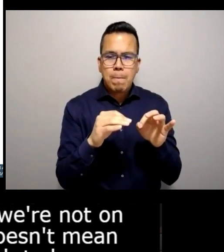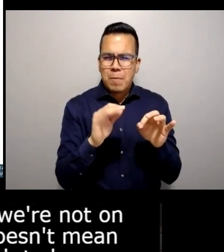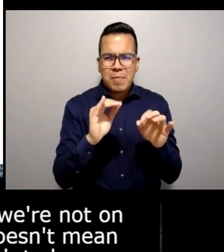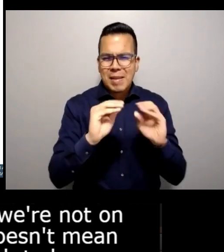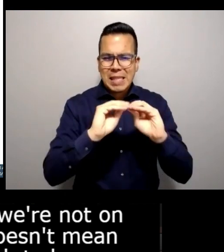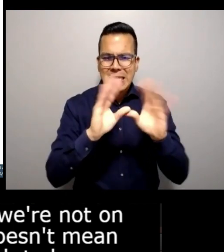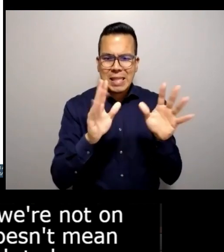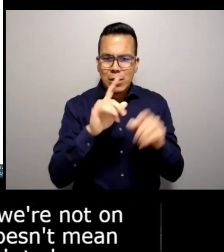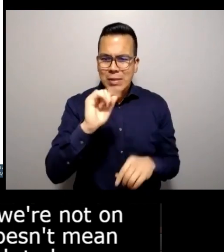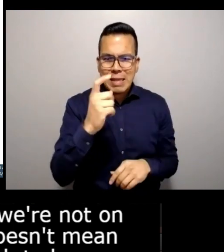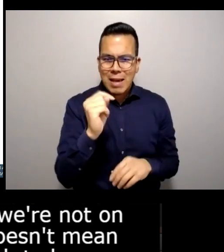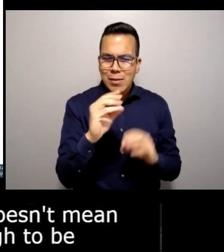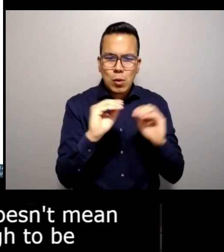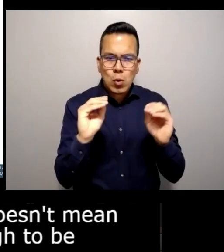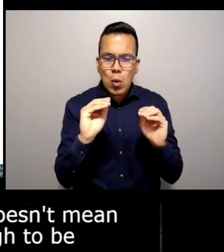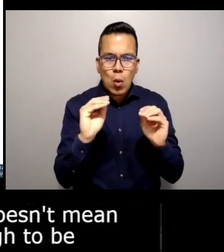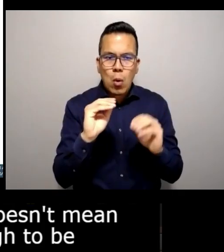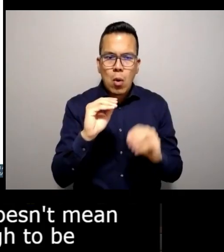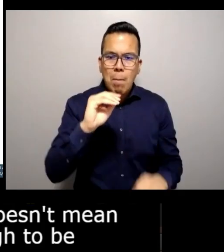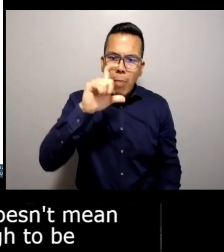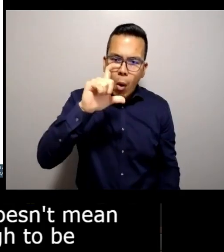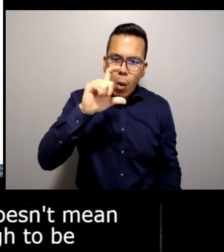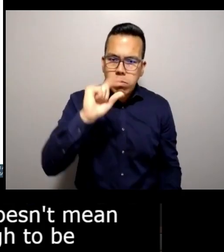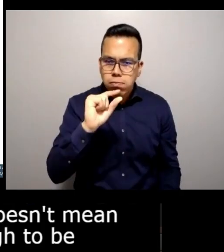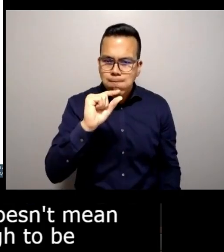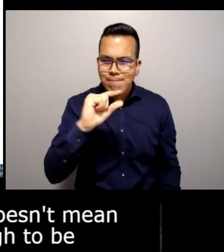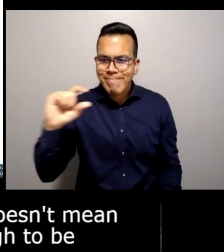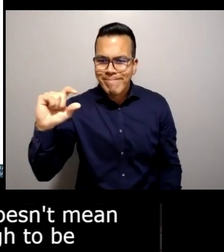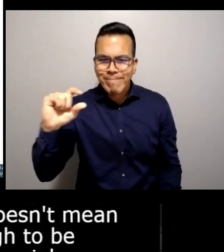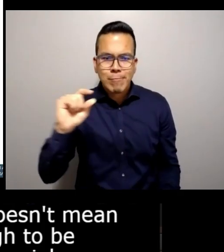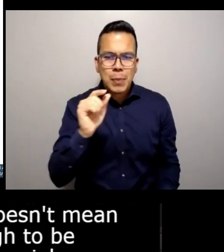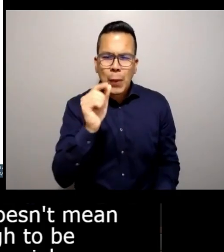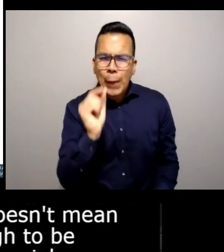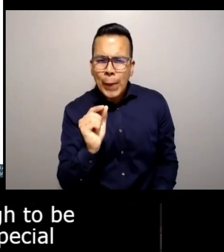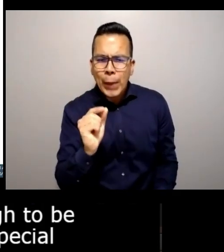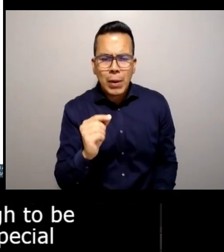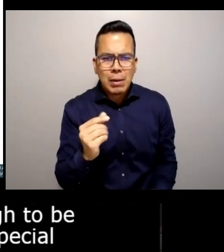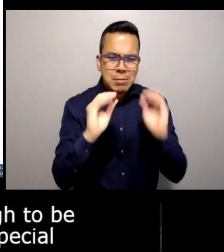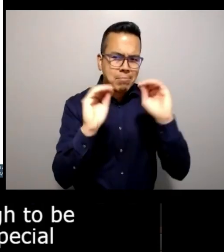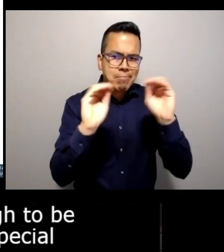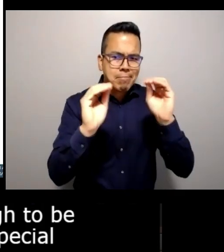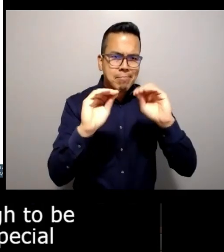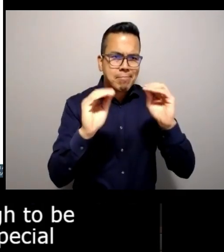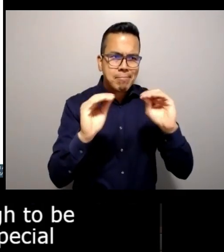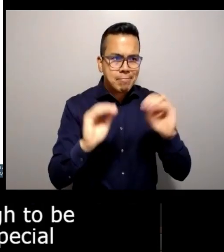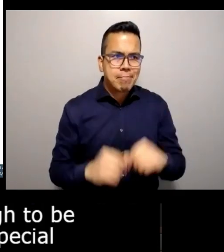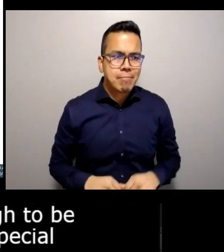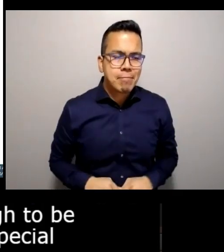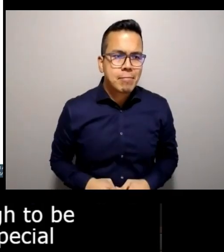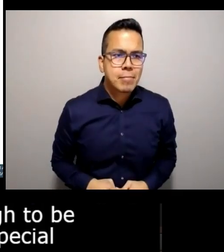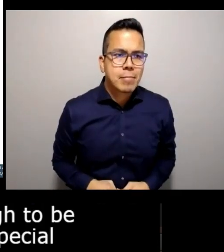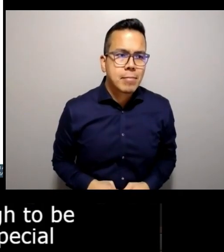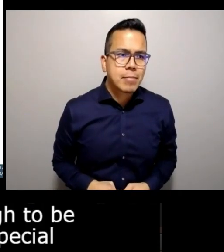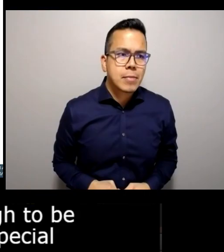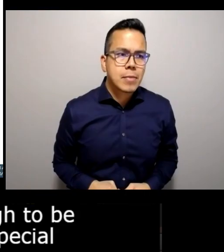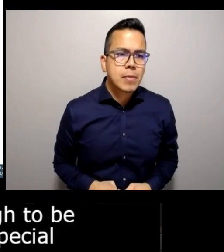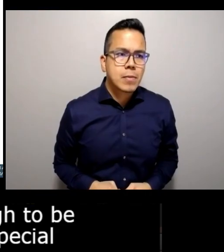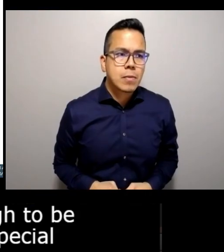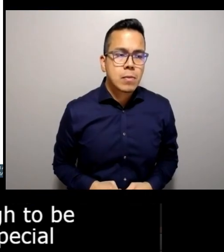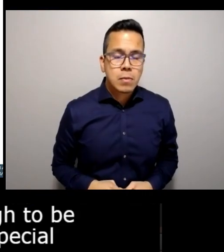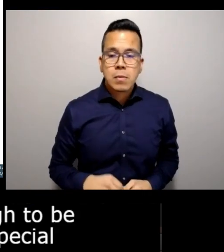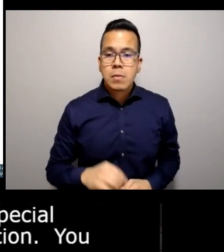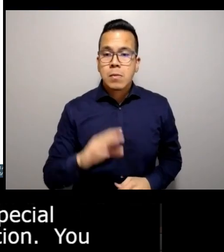special formatting, lists or headings available. No stylization. You should be